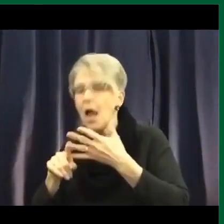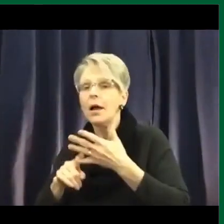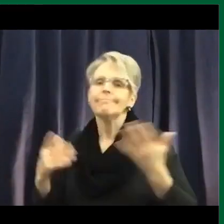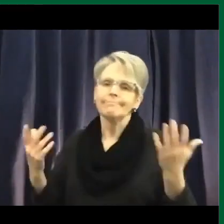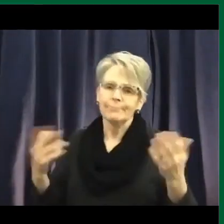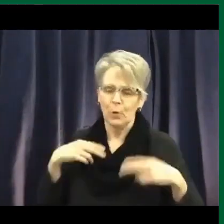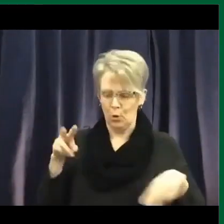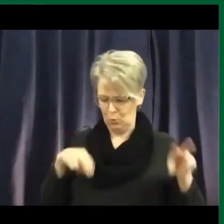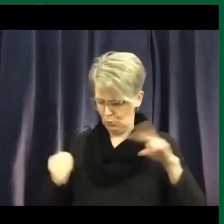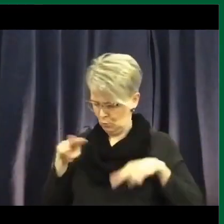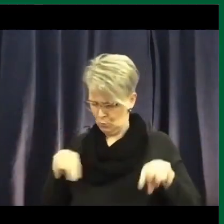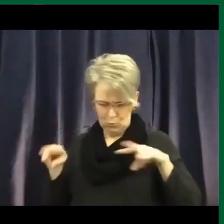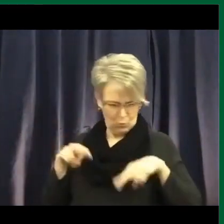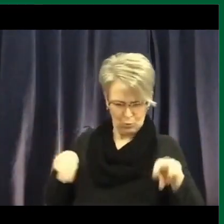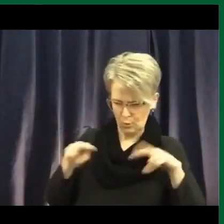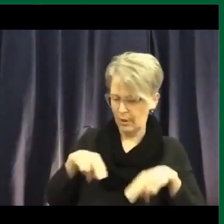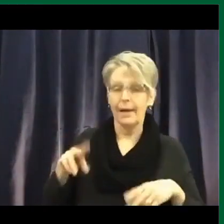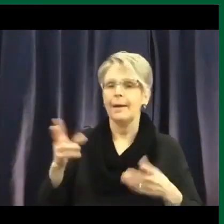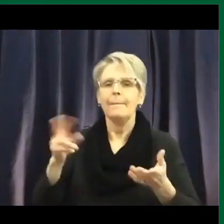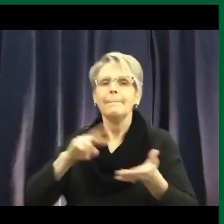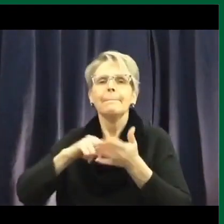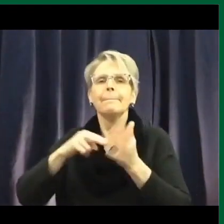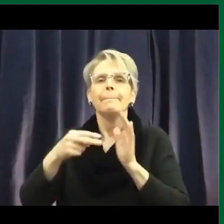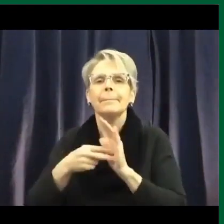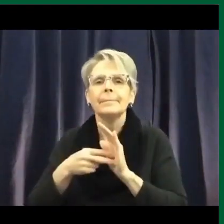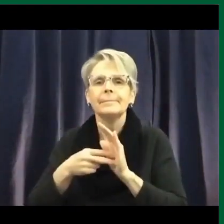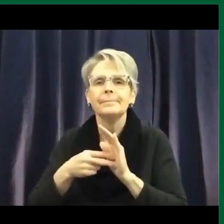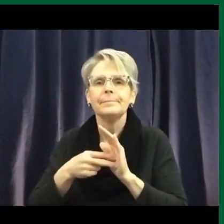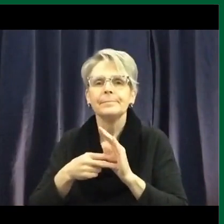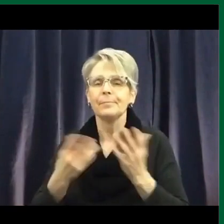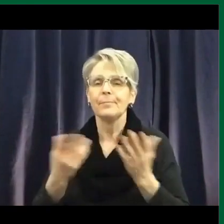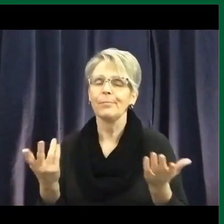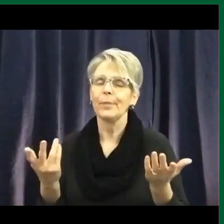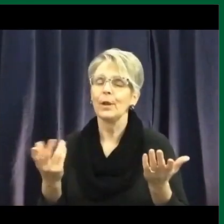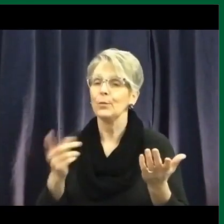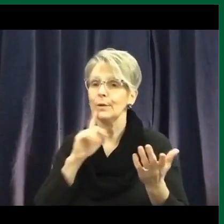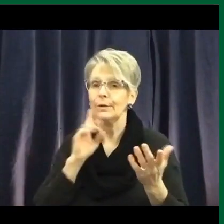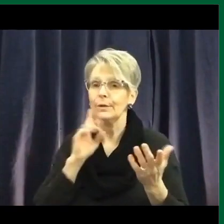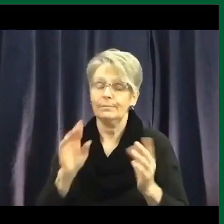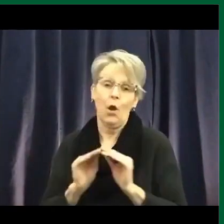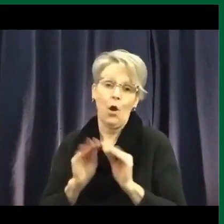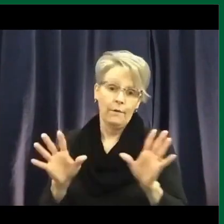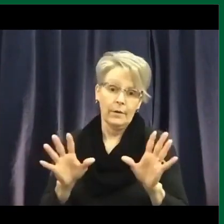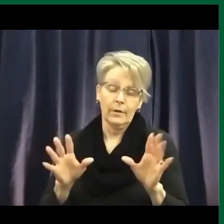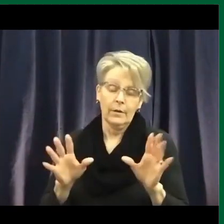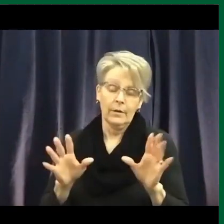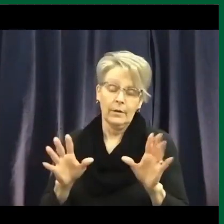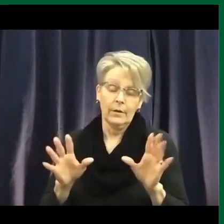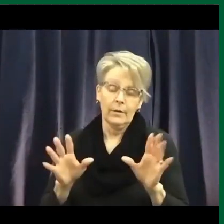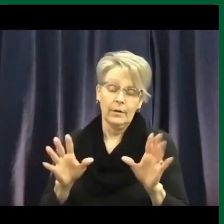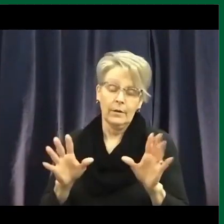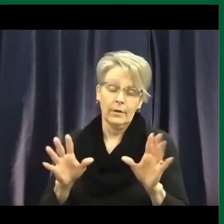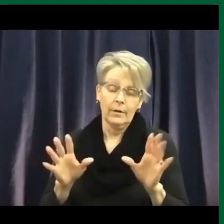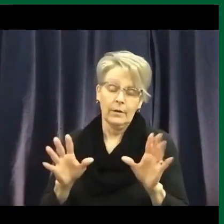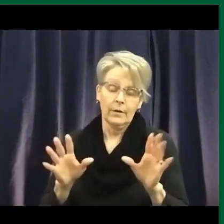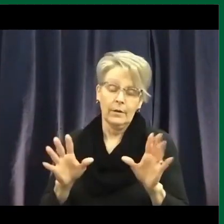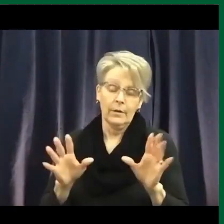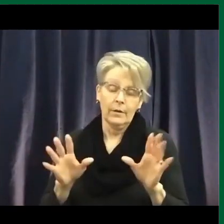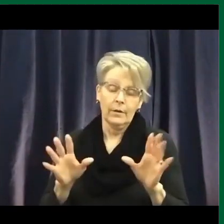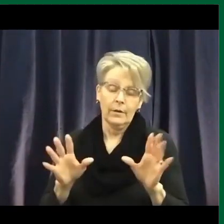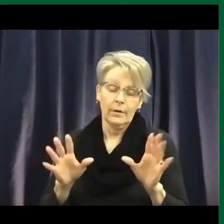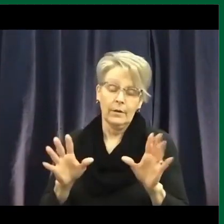all of that, and what it means is that obviously we think it's safe to cautiously allow people to